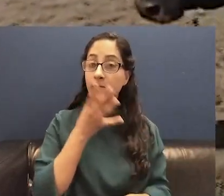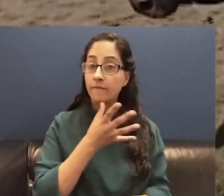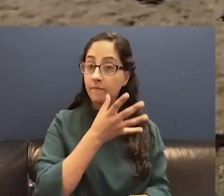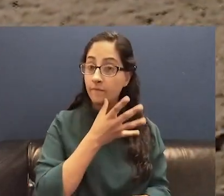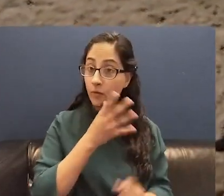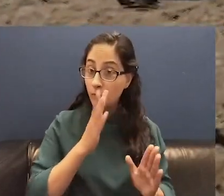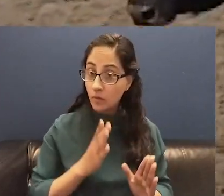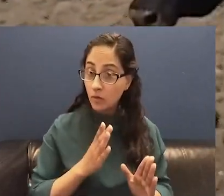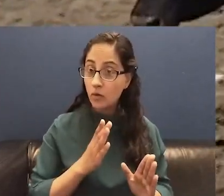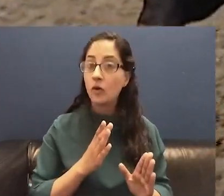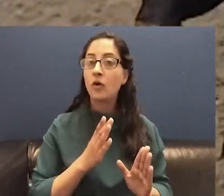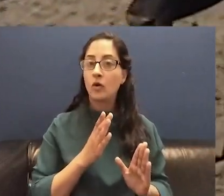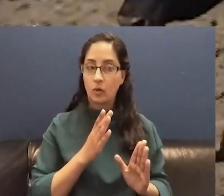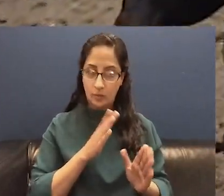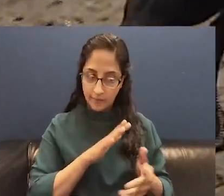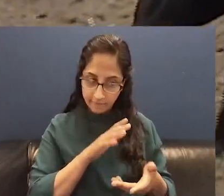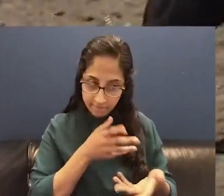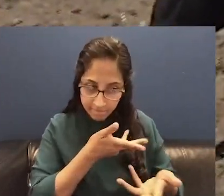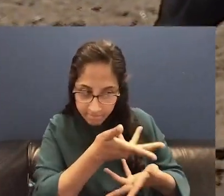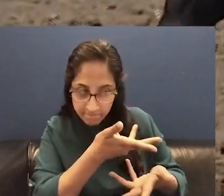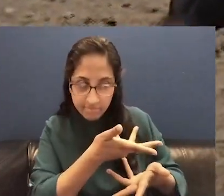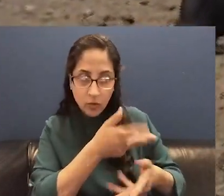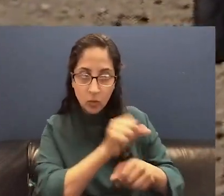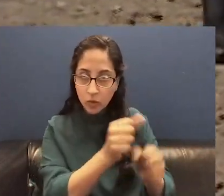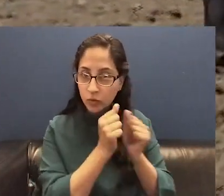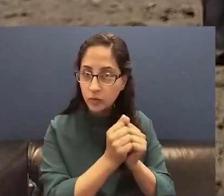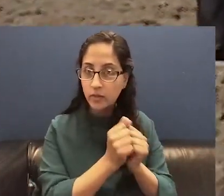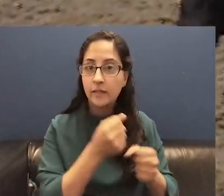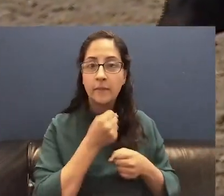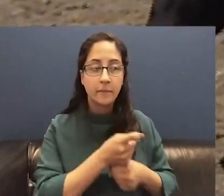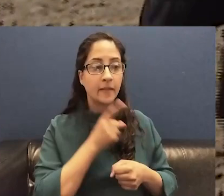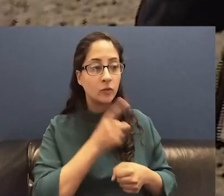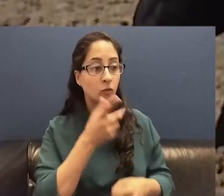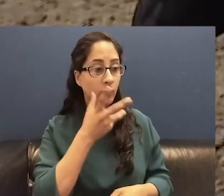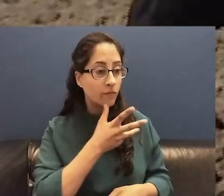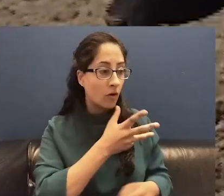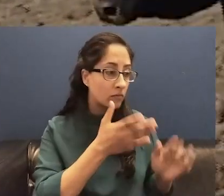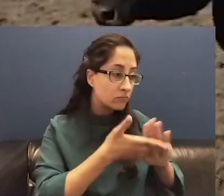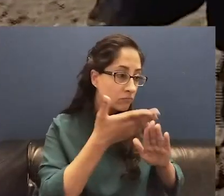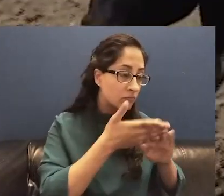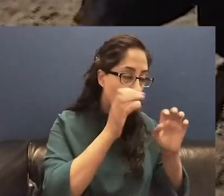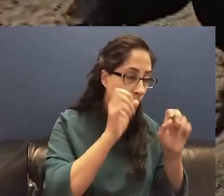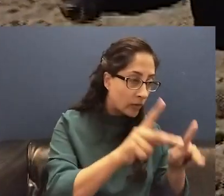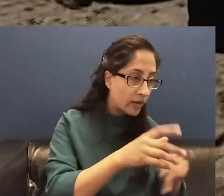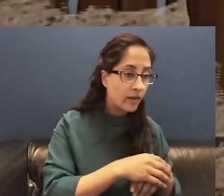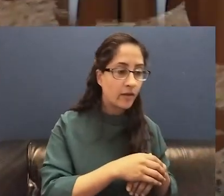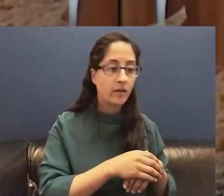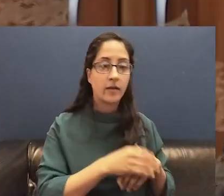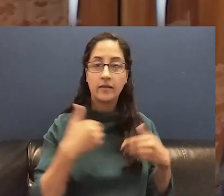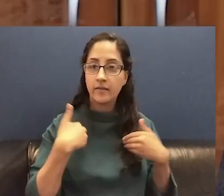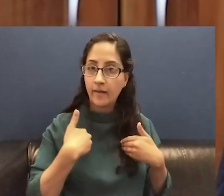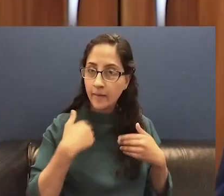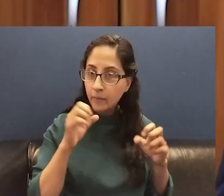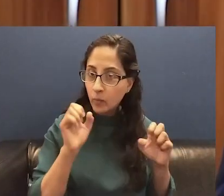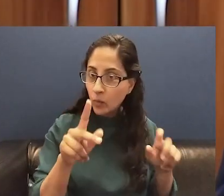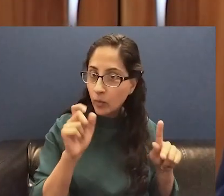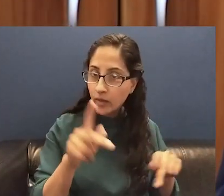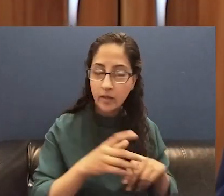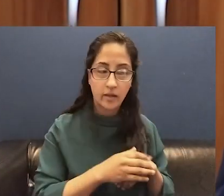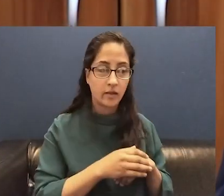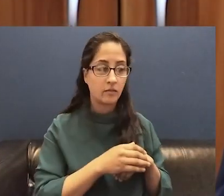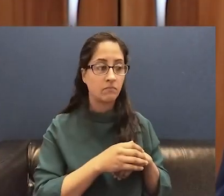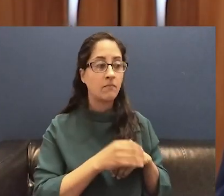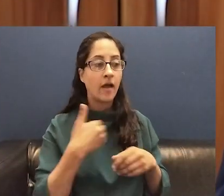livestock development materials, and then support that we could do on that front. As AKDN, we also